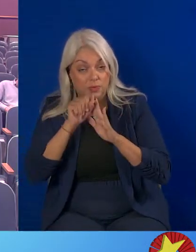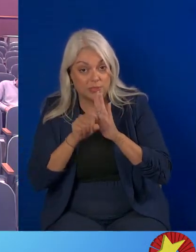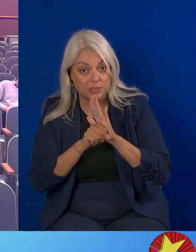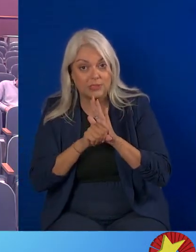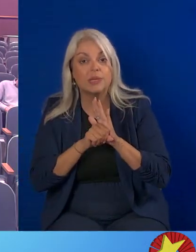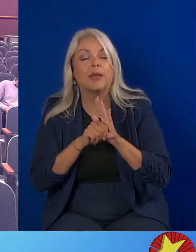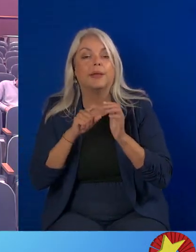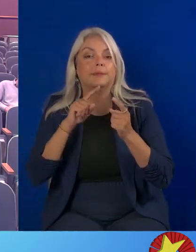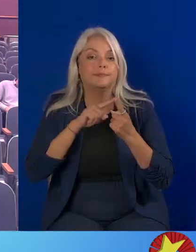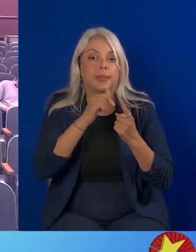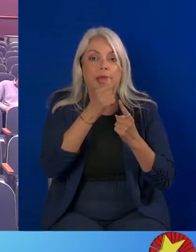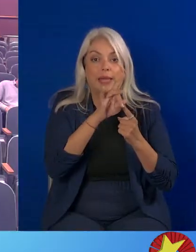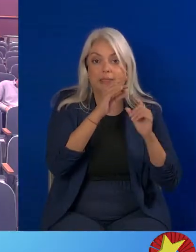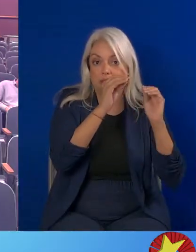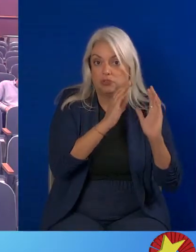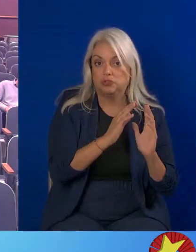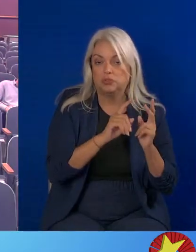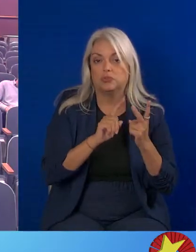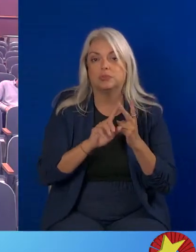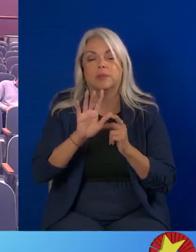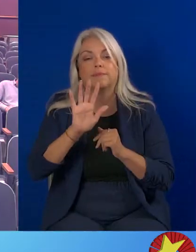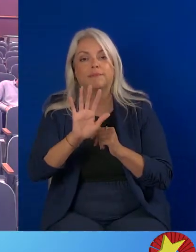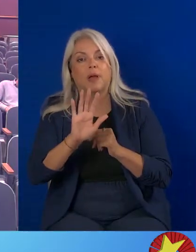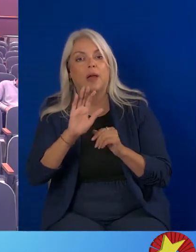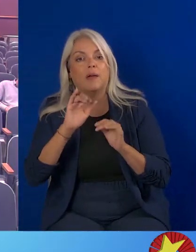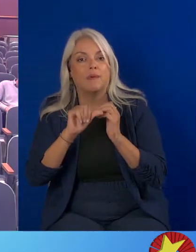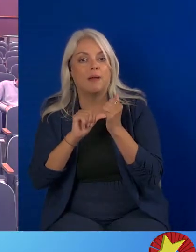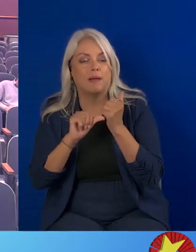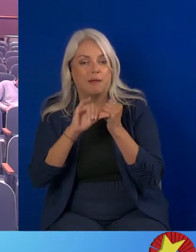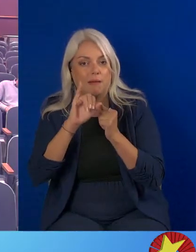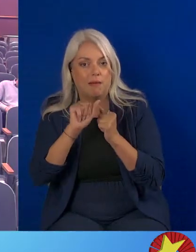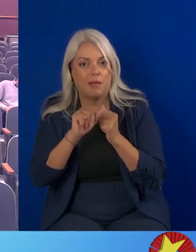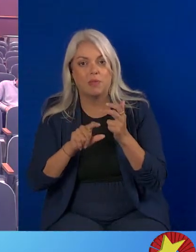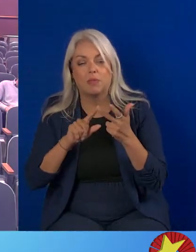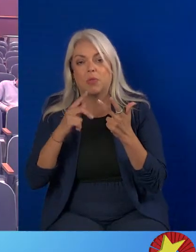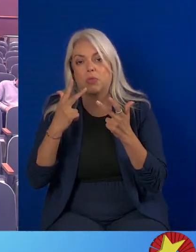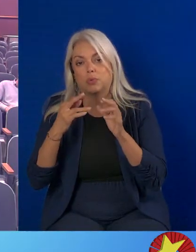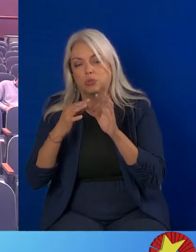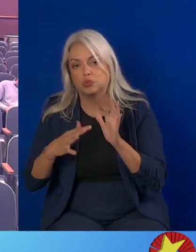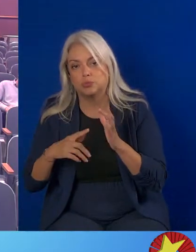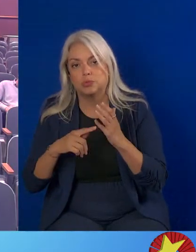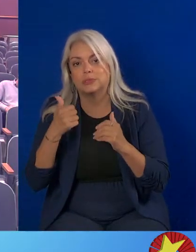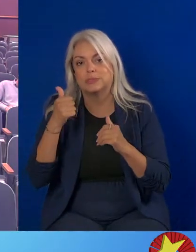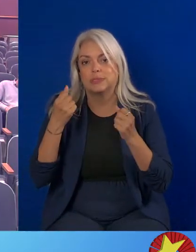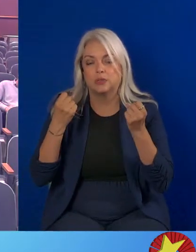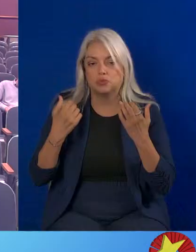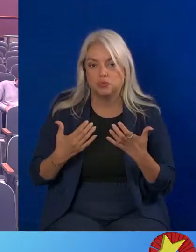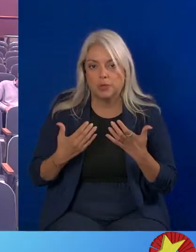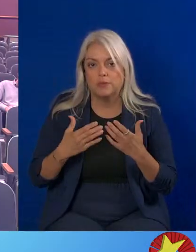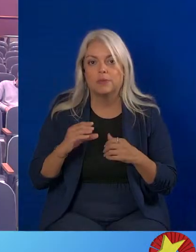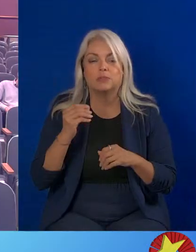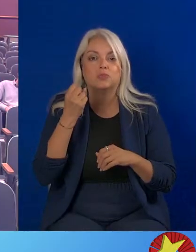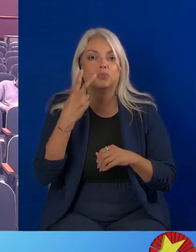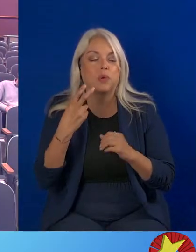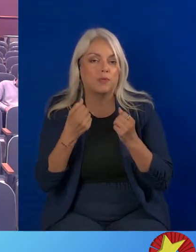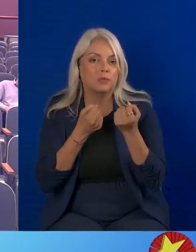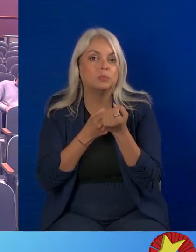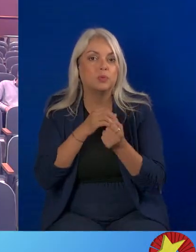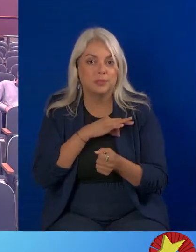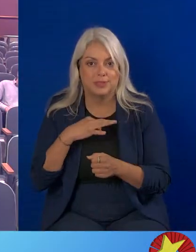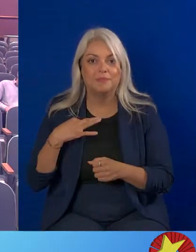included 18 teachers, 5 instructional assistants, 3 interpreters, 10 drivers, and 12 support